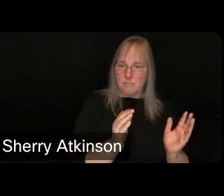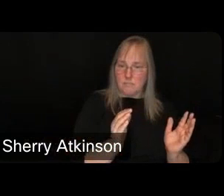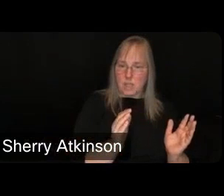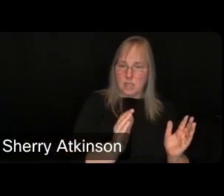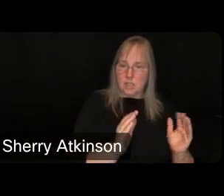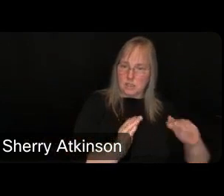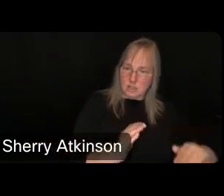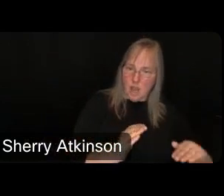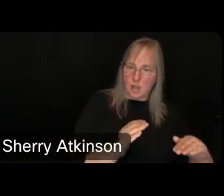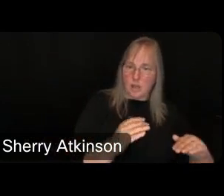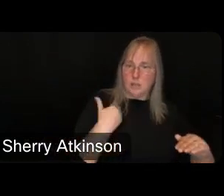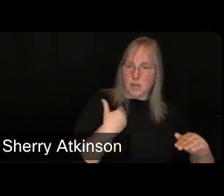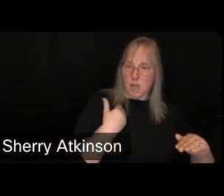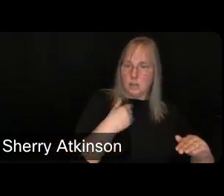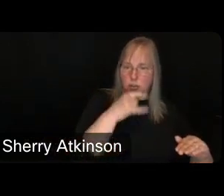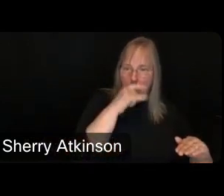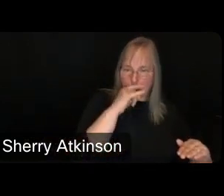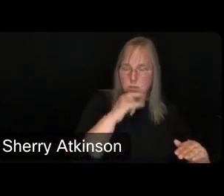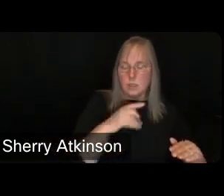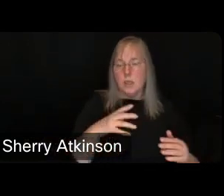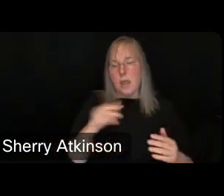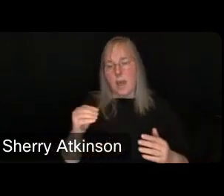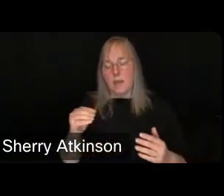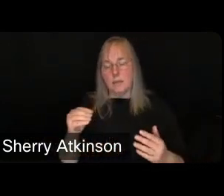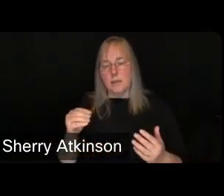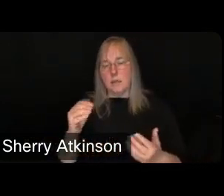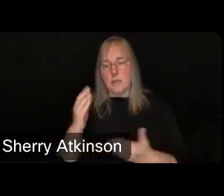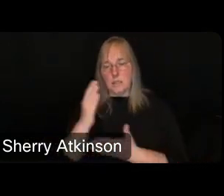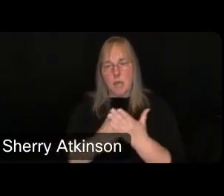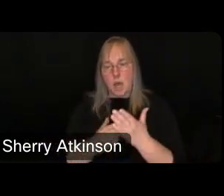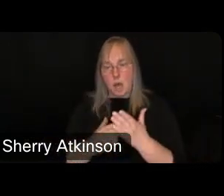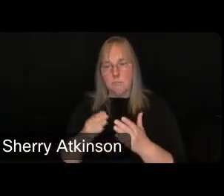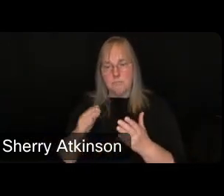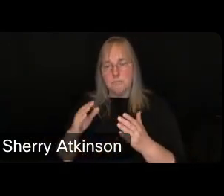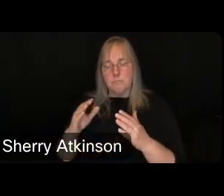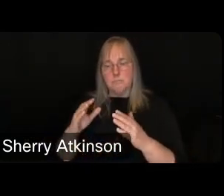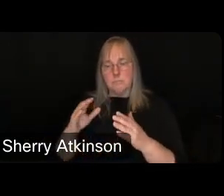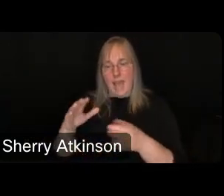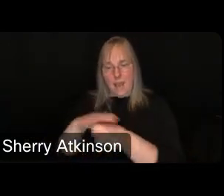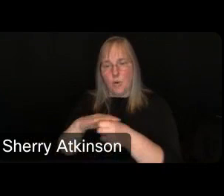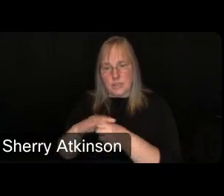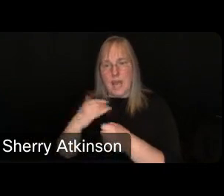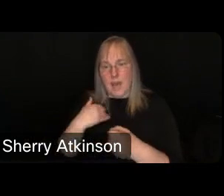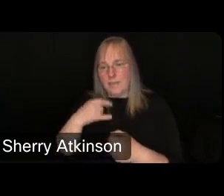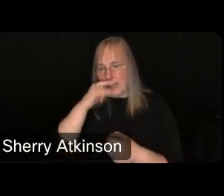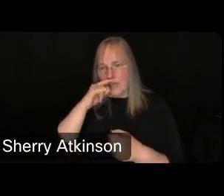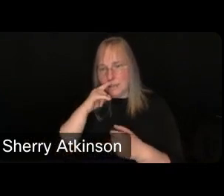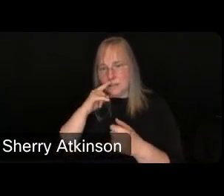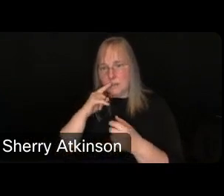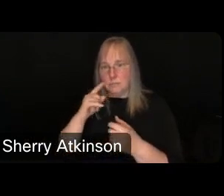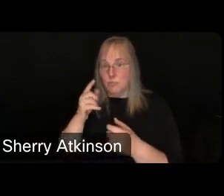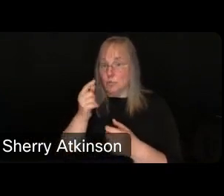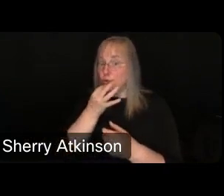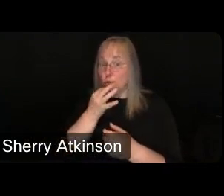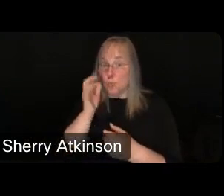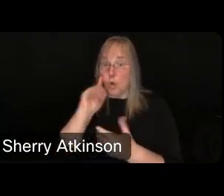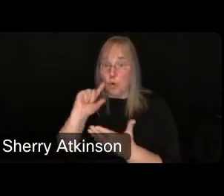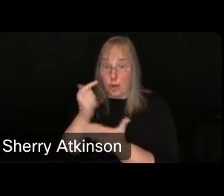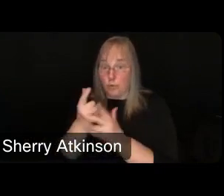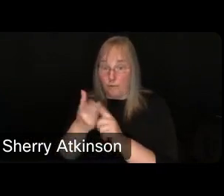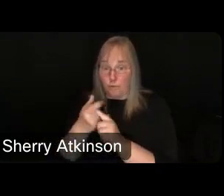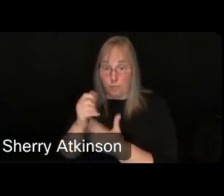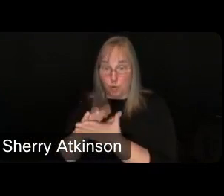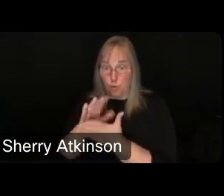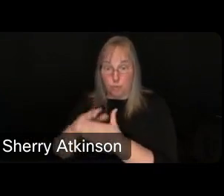system, areas where there are younger families with children moving up. But you are correct in saying that over the